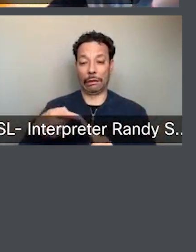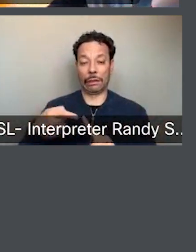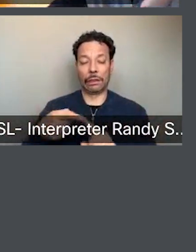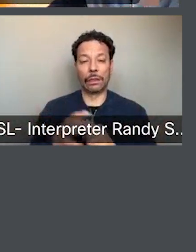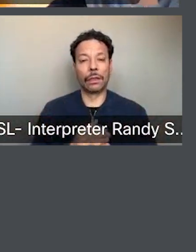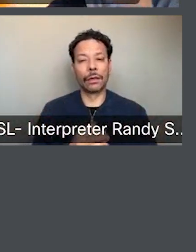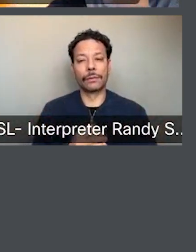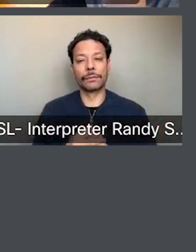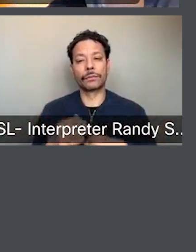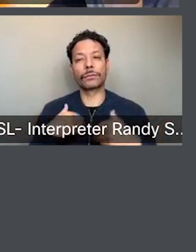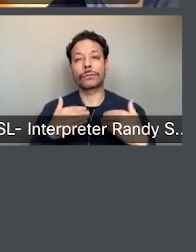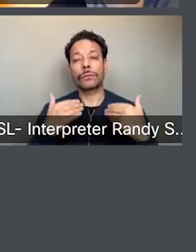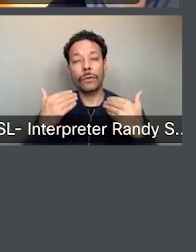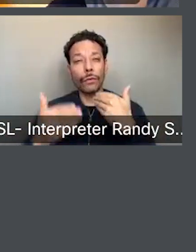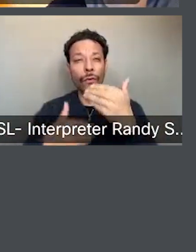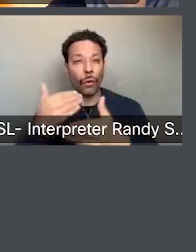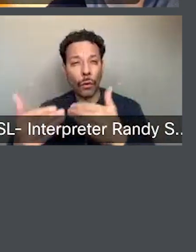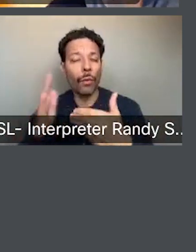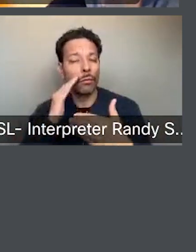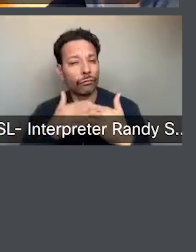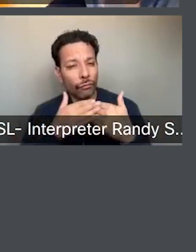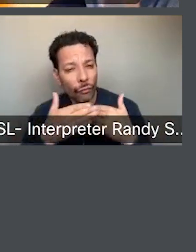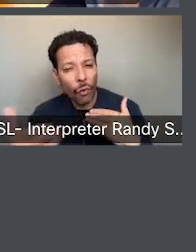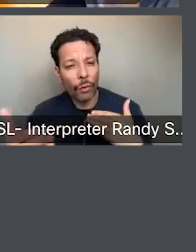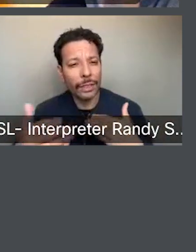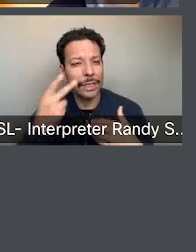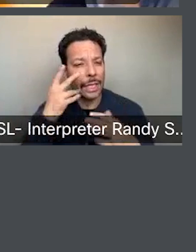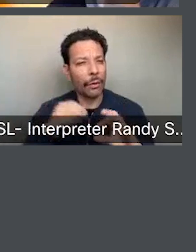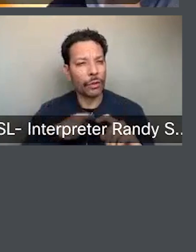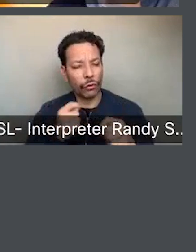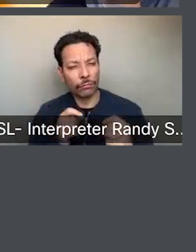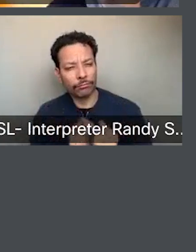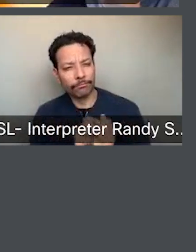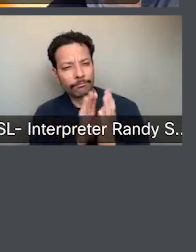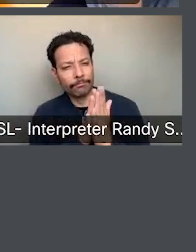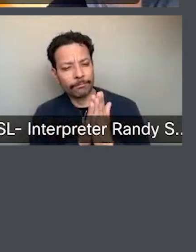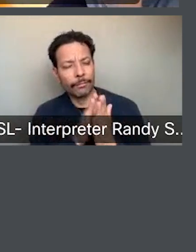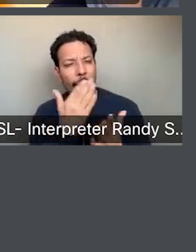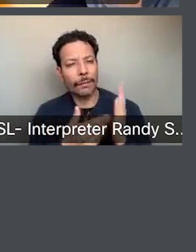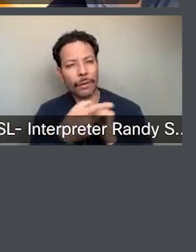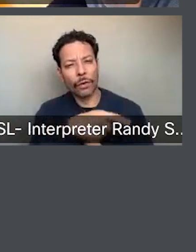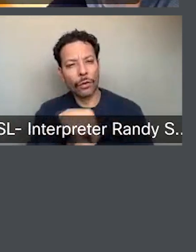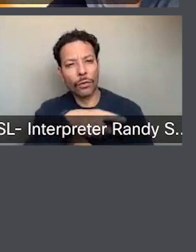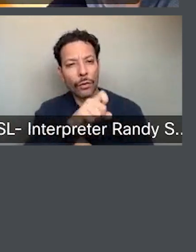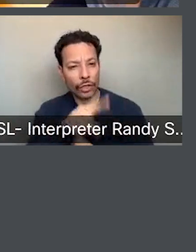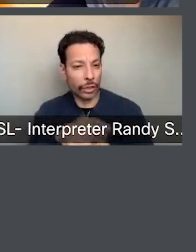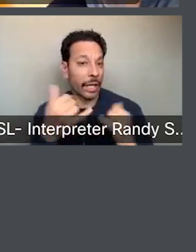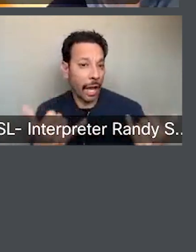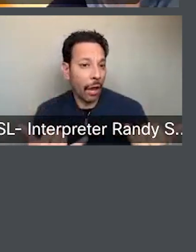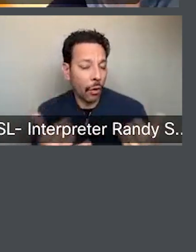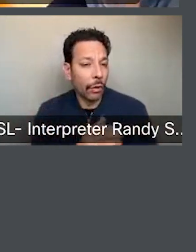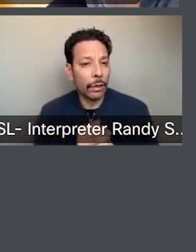move forward and see how we're trying to address some of those questions now.